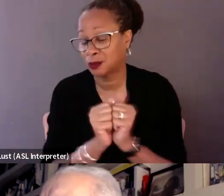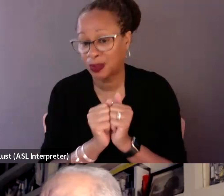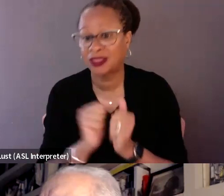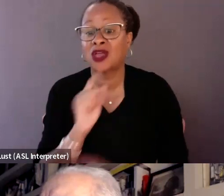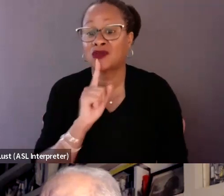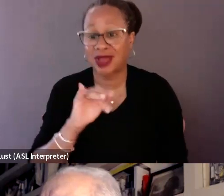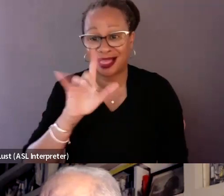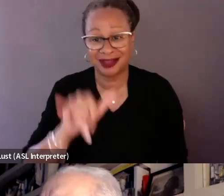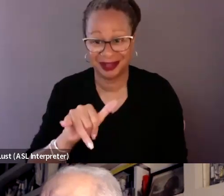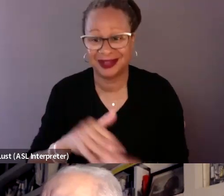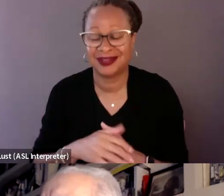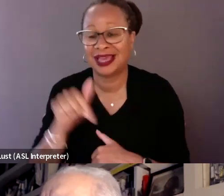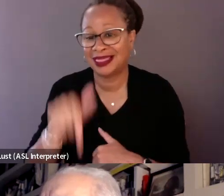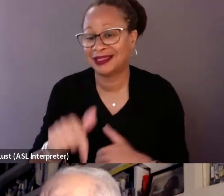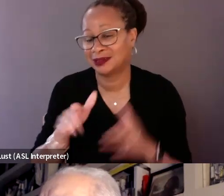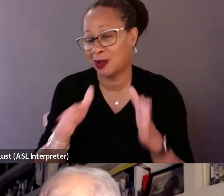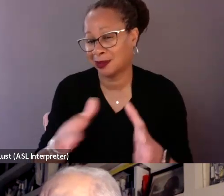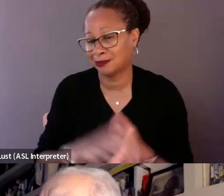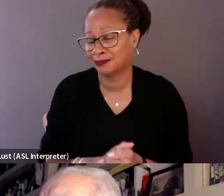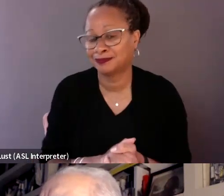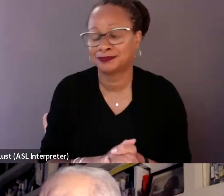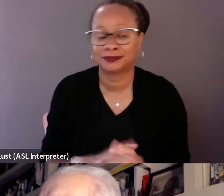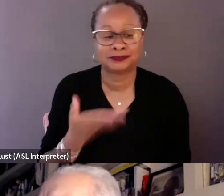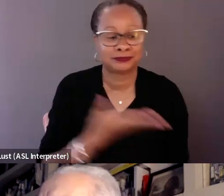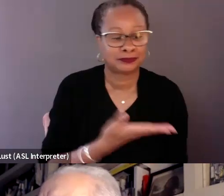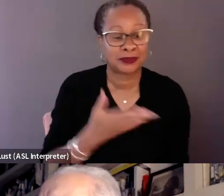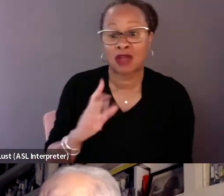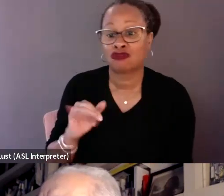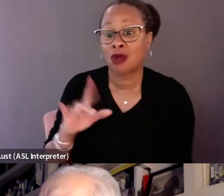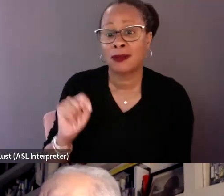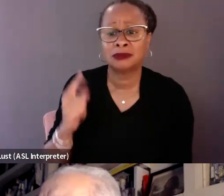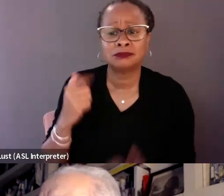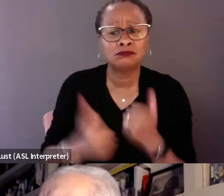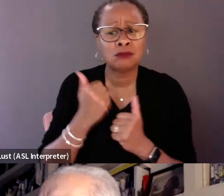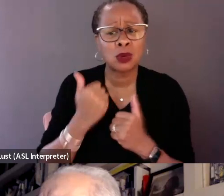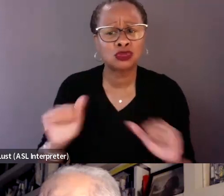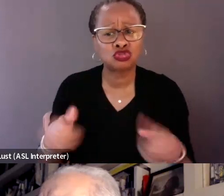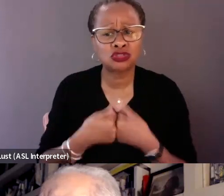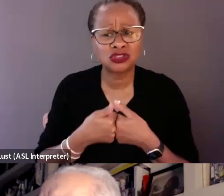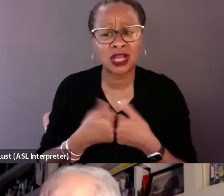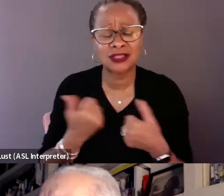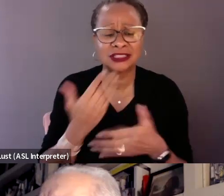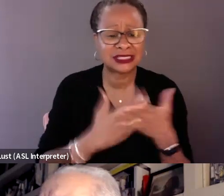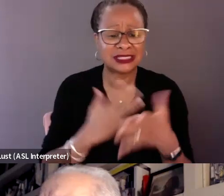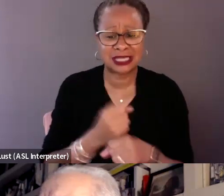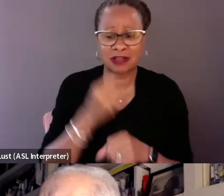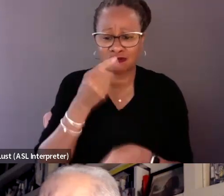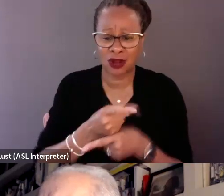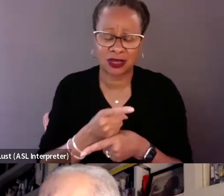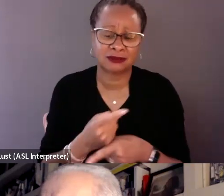in this way. Well, so what was the most challenging scene to get right from